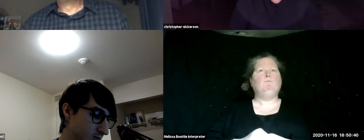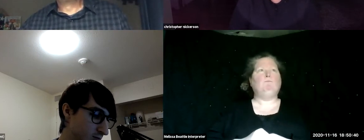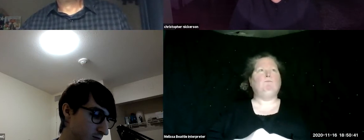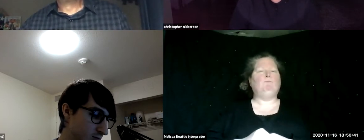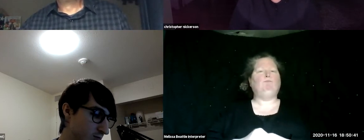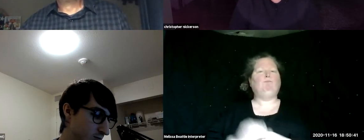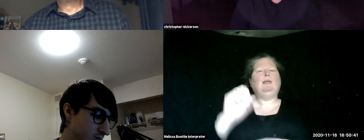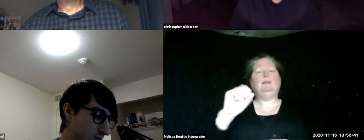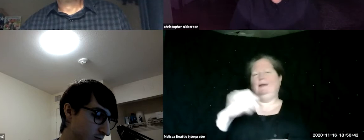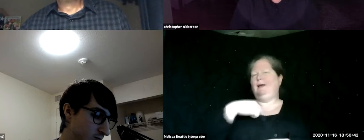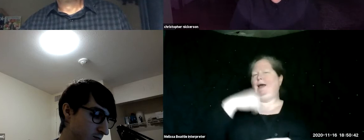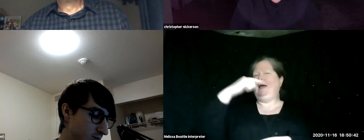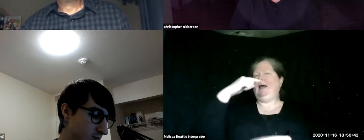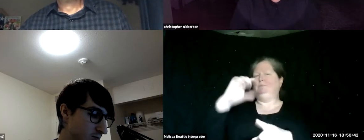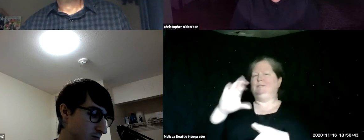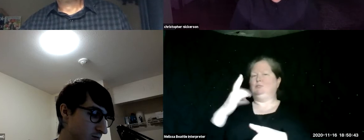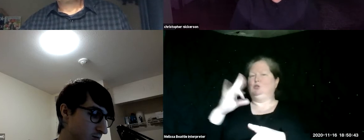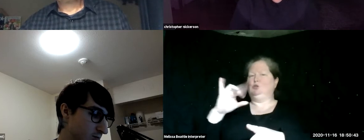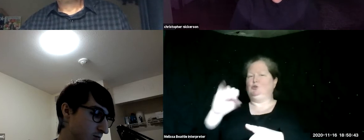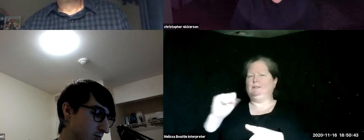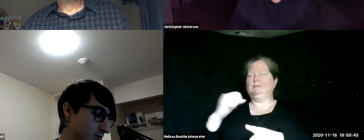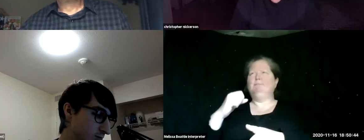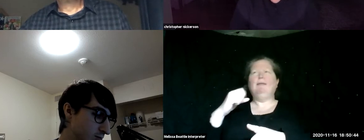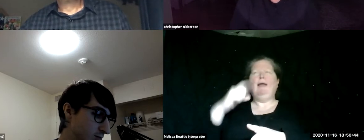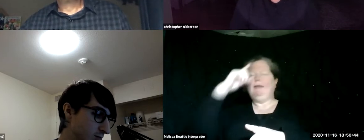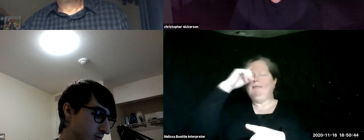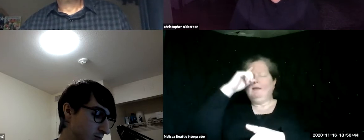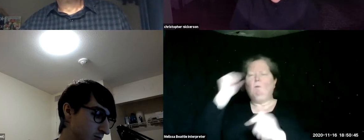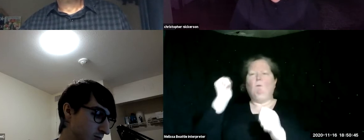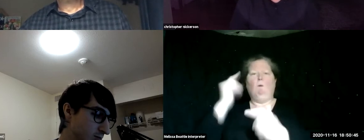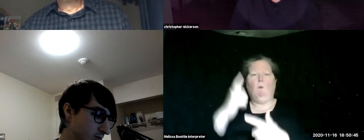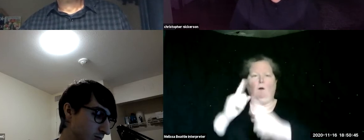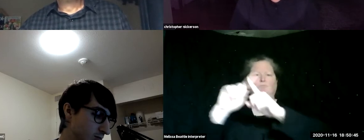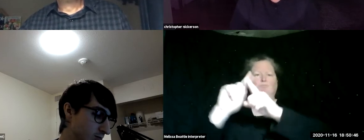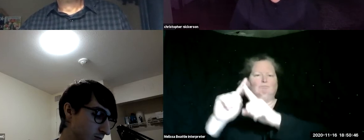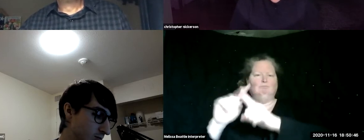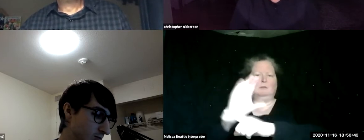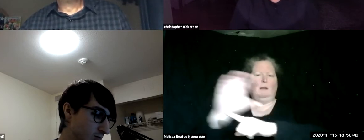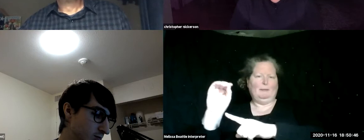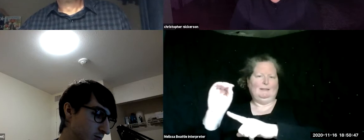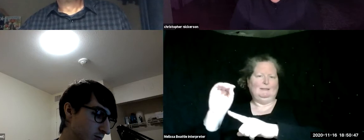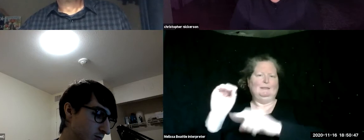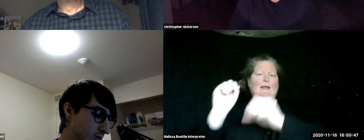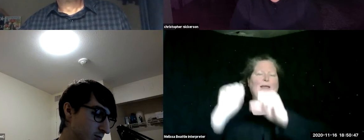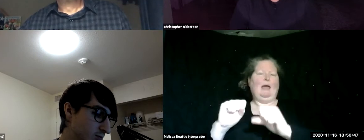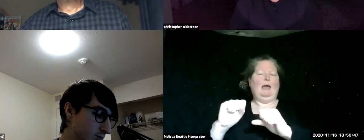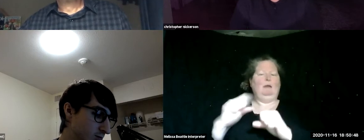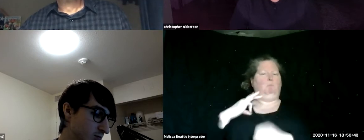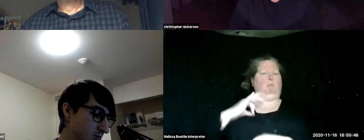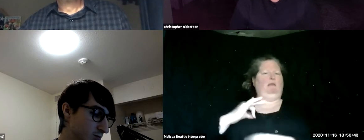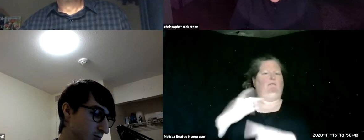I think all companies can benefit from a better understanding of the basics. You